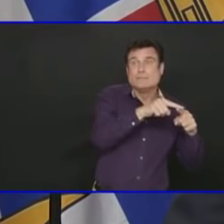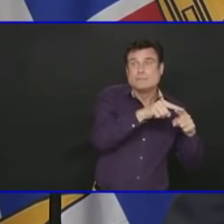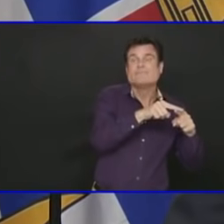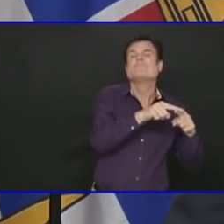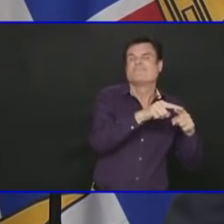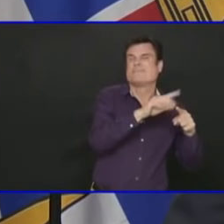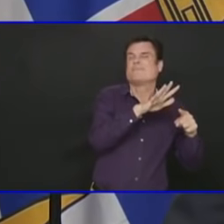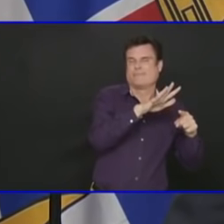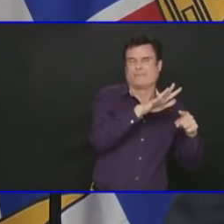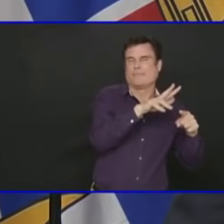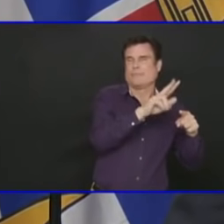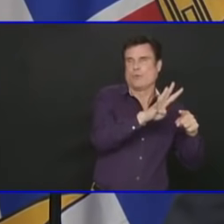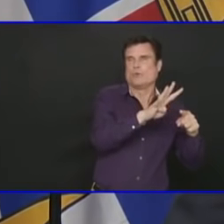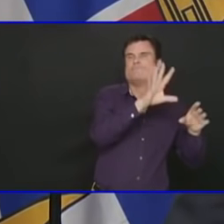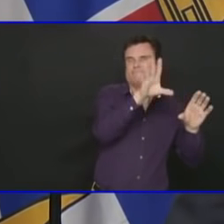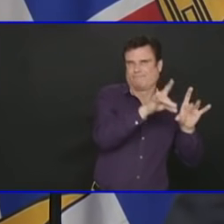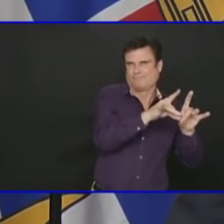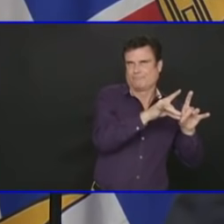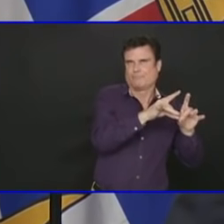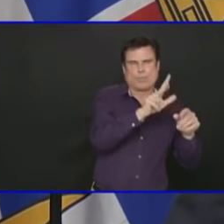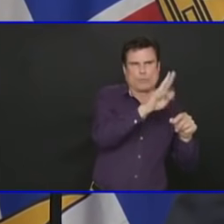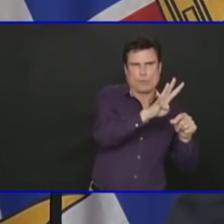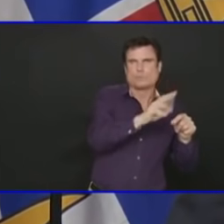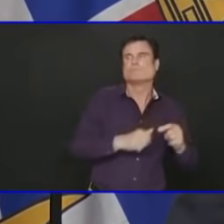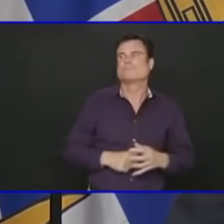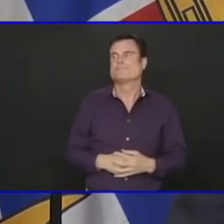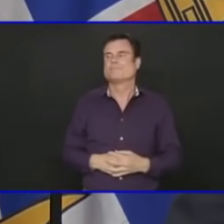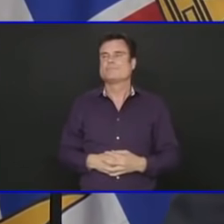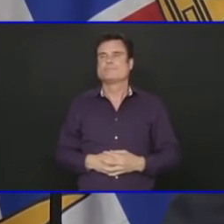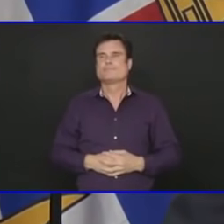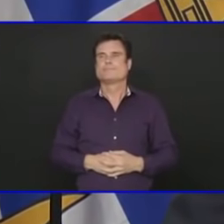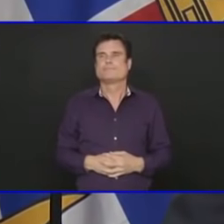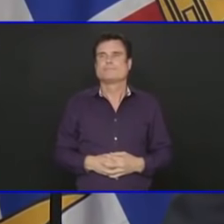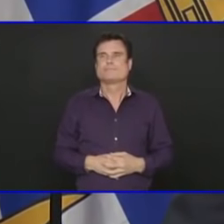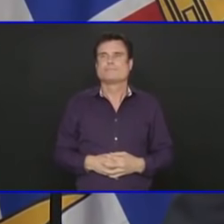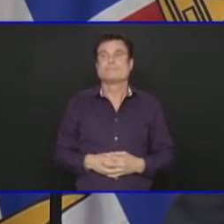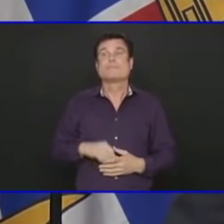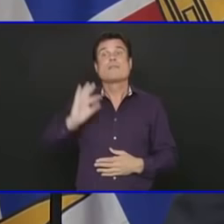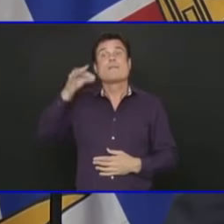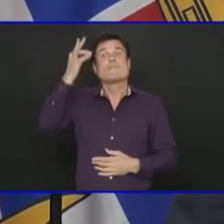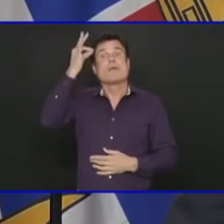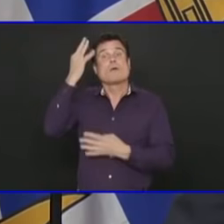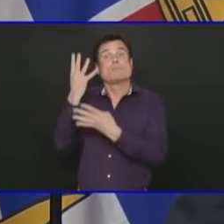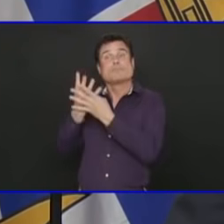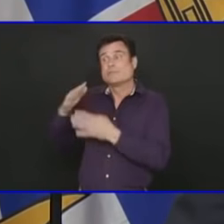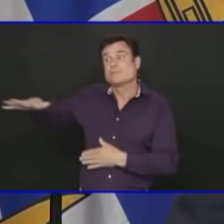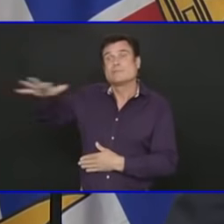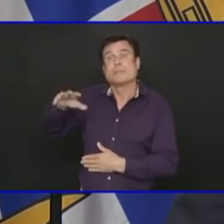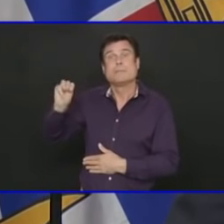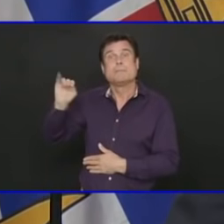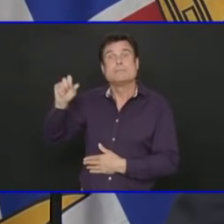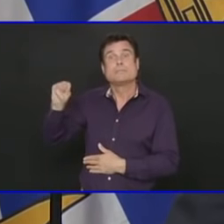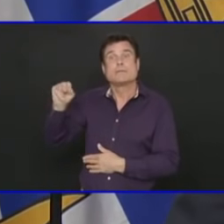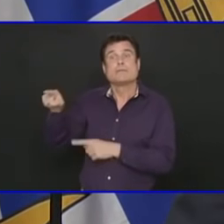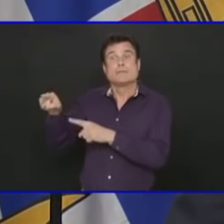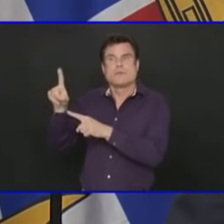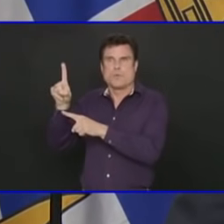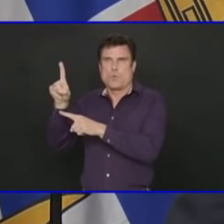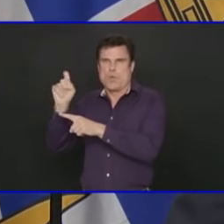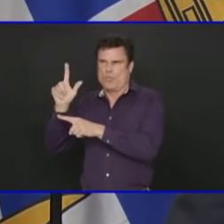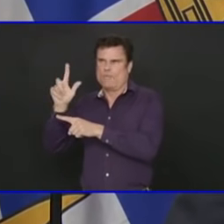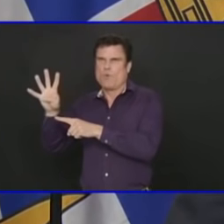Mission Federal Correctional Facility, including 121 inmates and 13 staff who've been